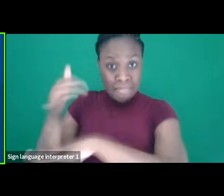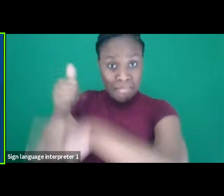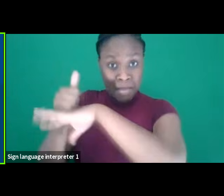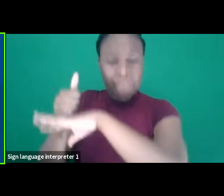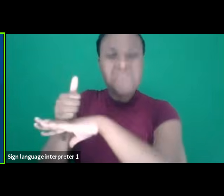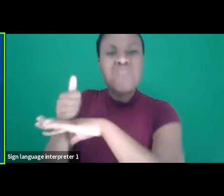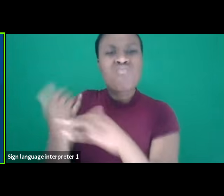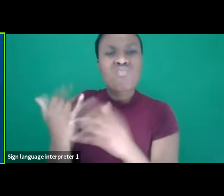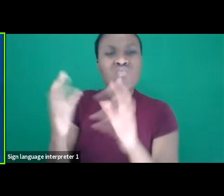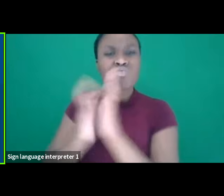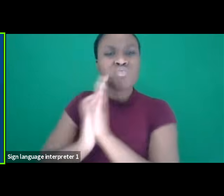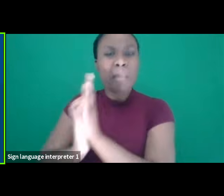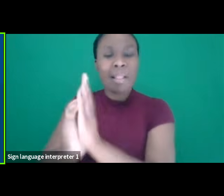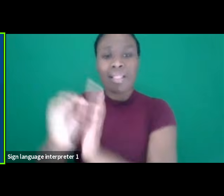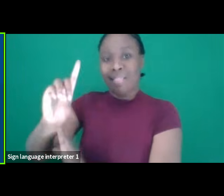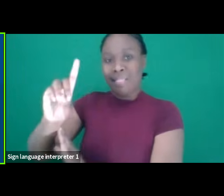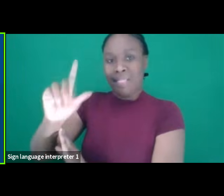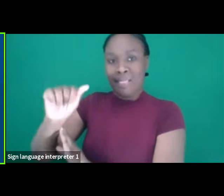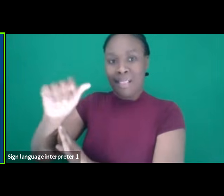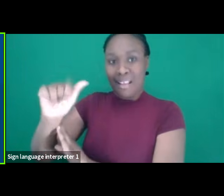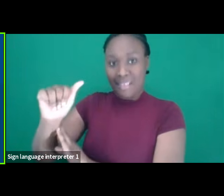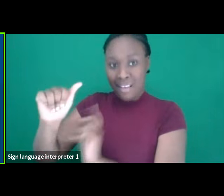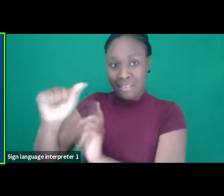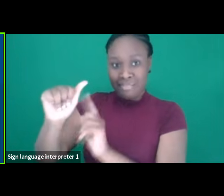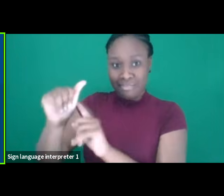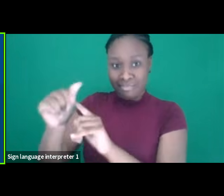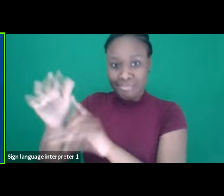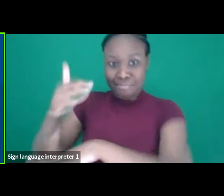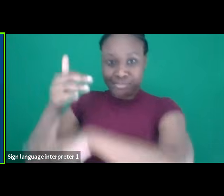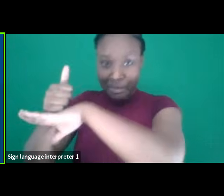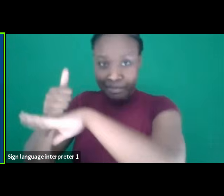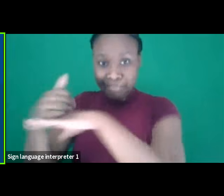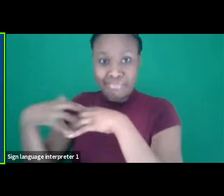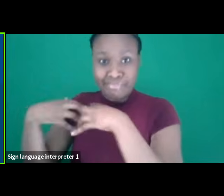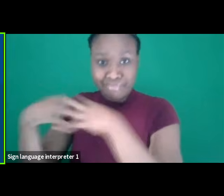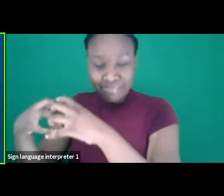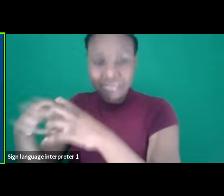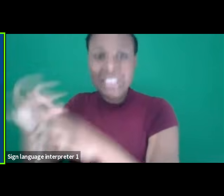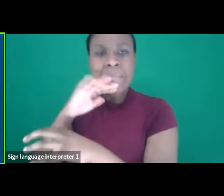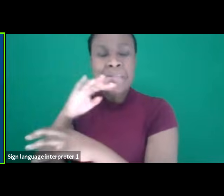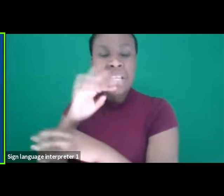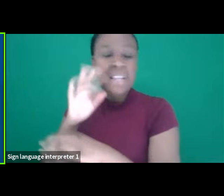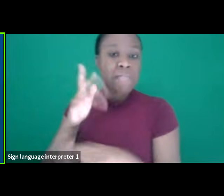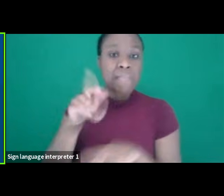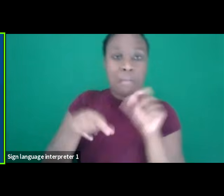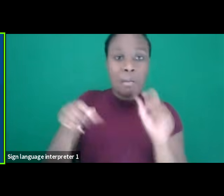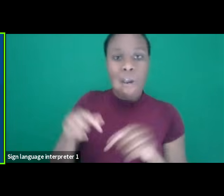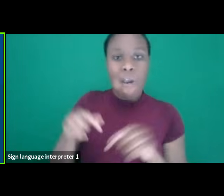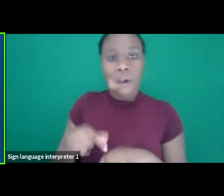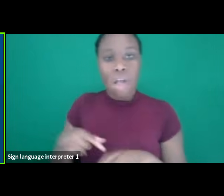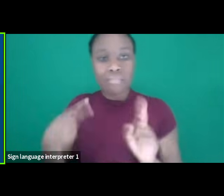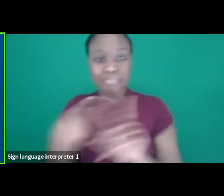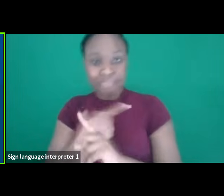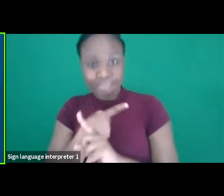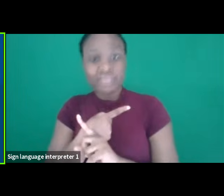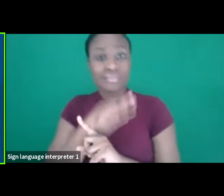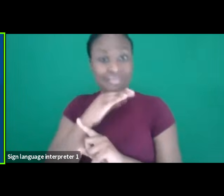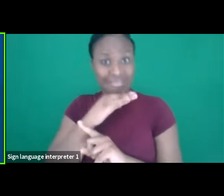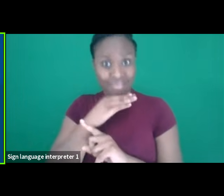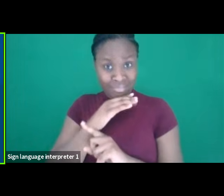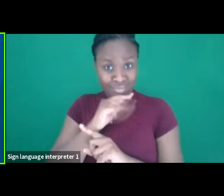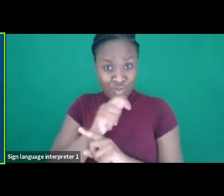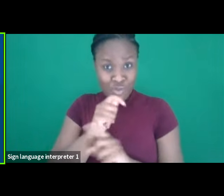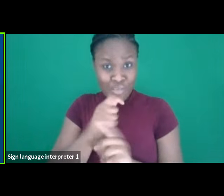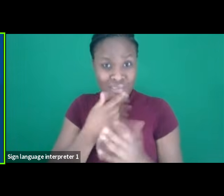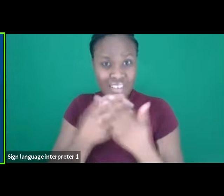also able to make non-compliance very difficult. because through third-party data, we are able